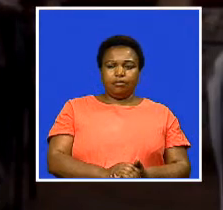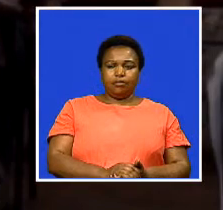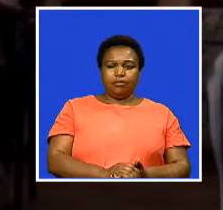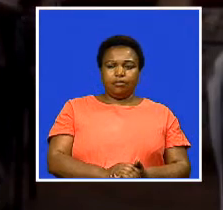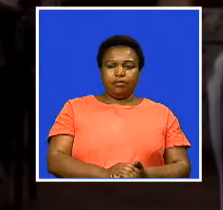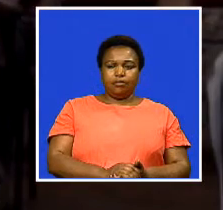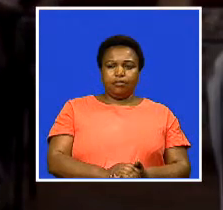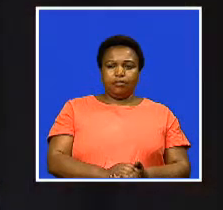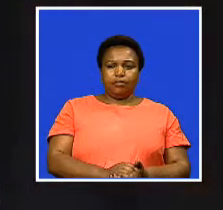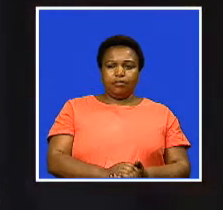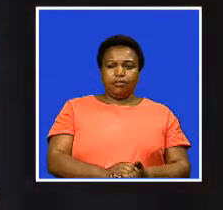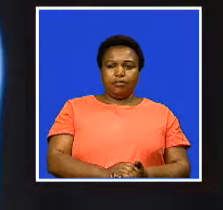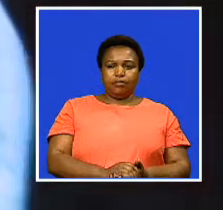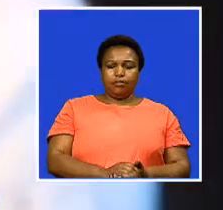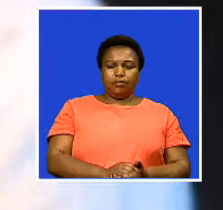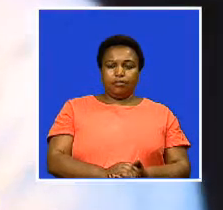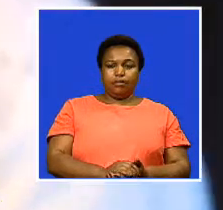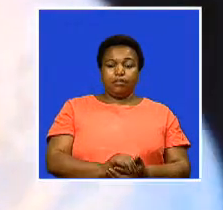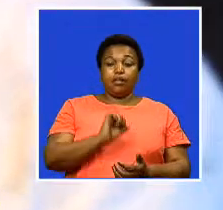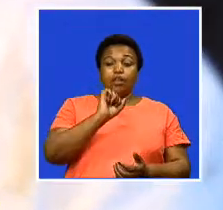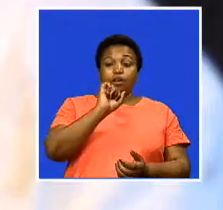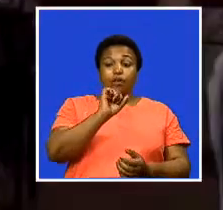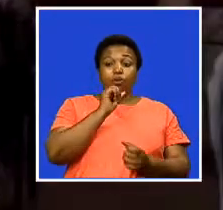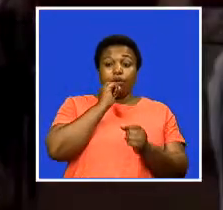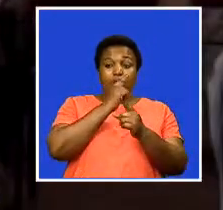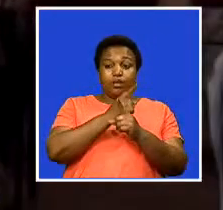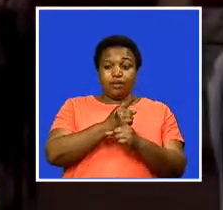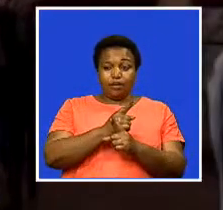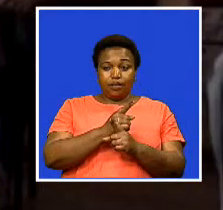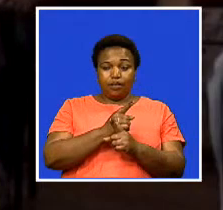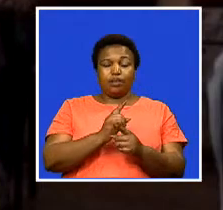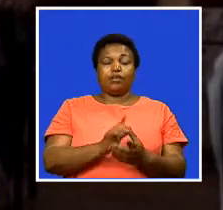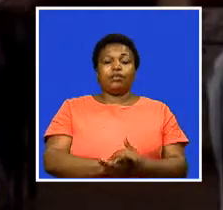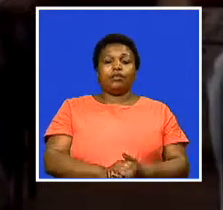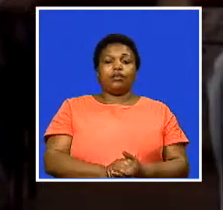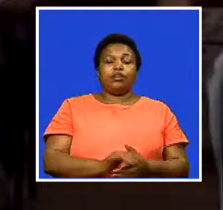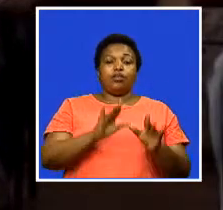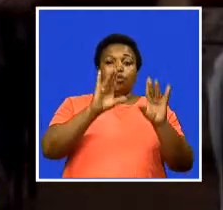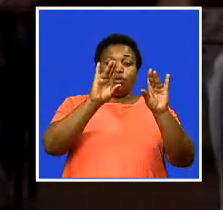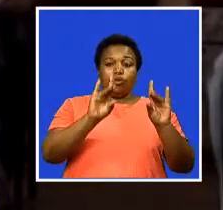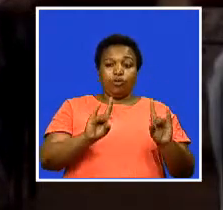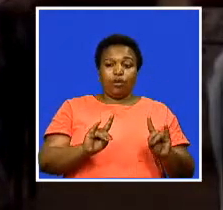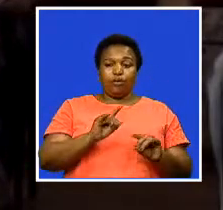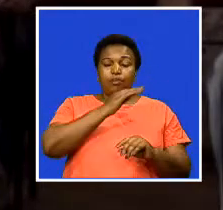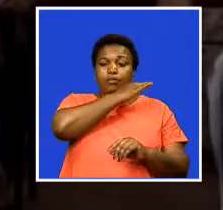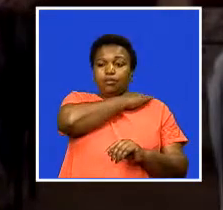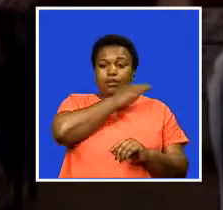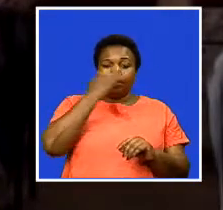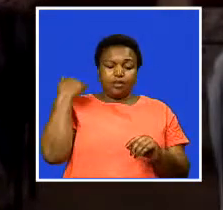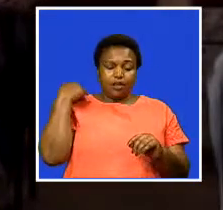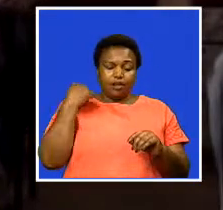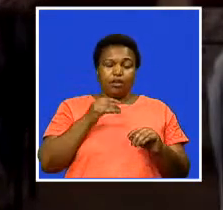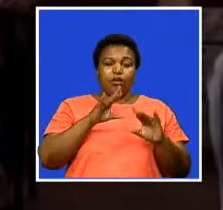Your Excellency, the Right Honourable Prime Minister of the Kingdom of Eswatini, Honourable DPM,